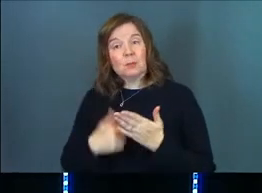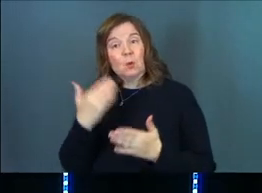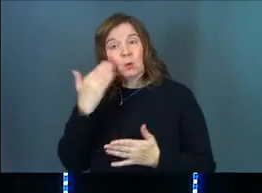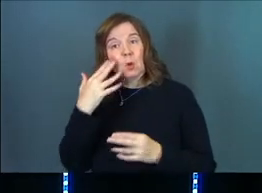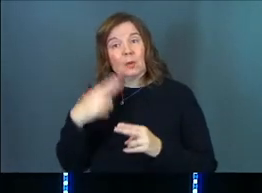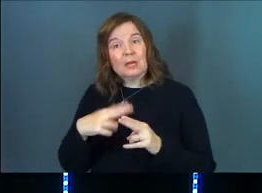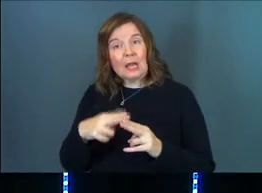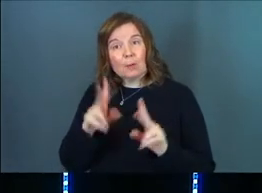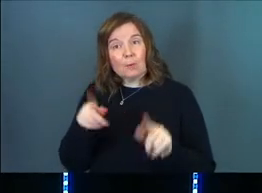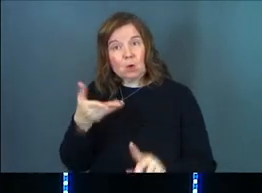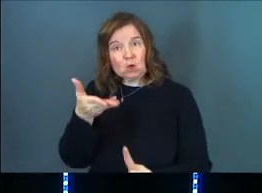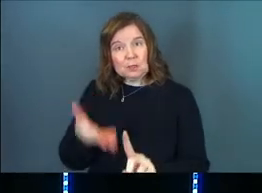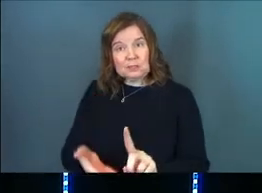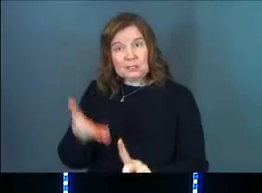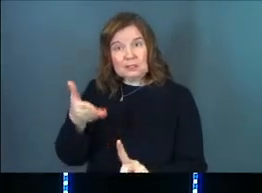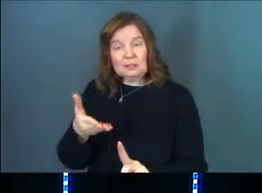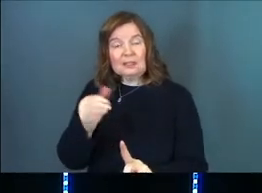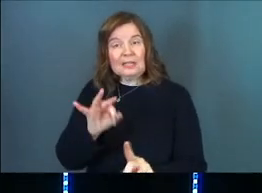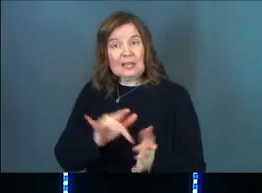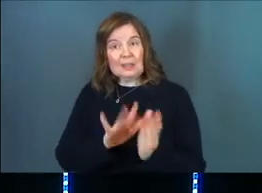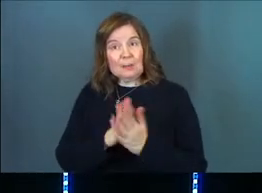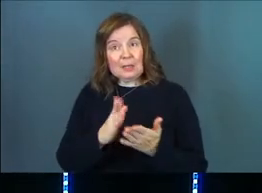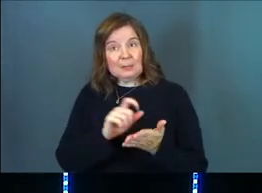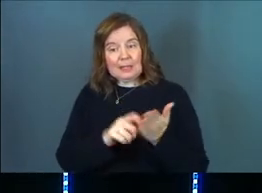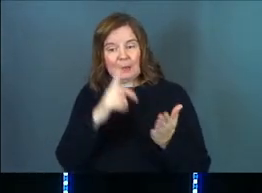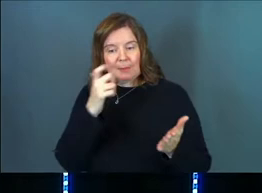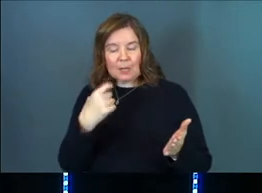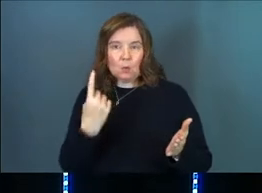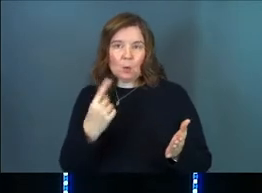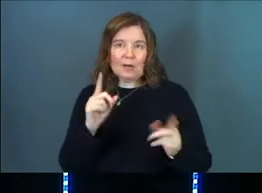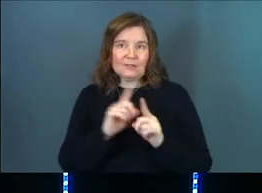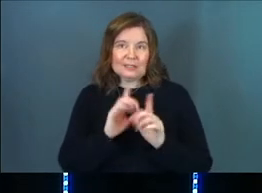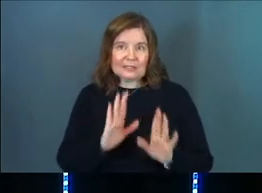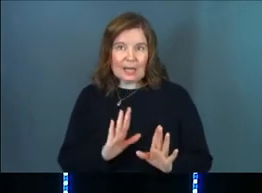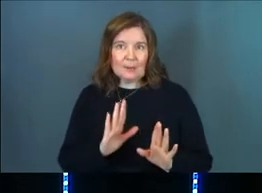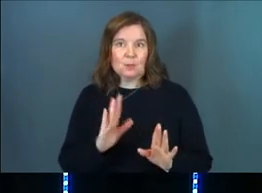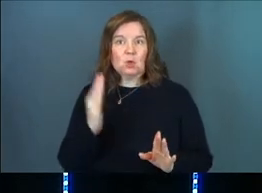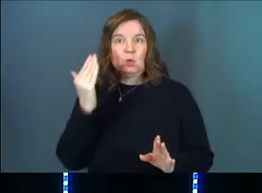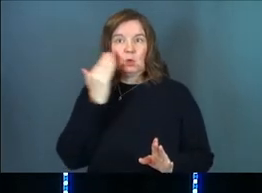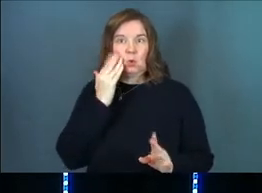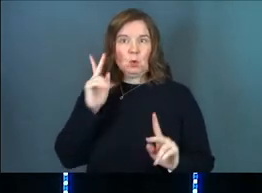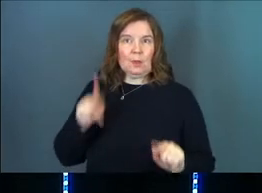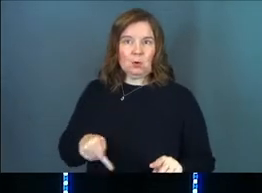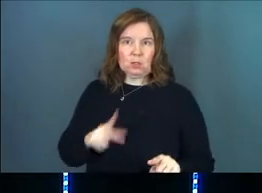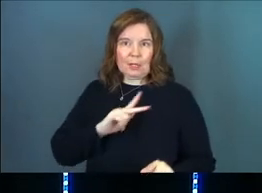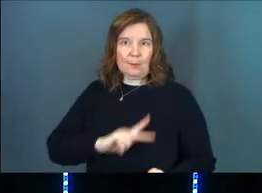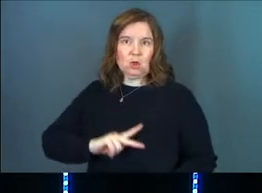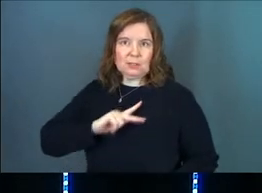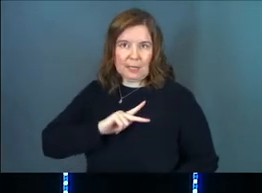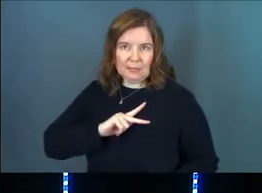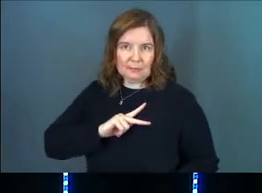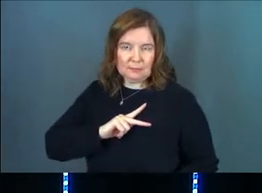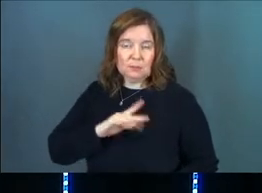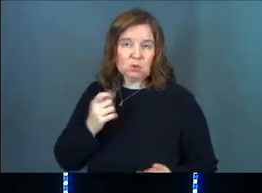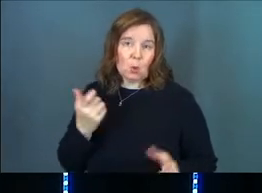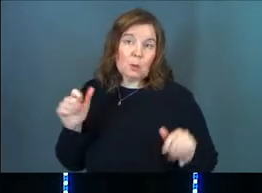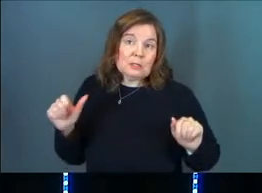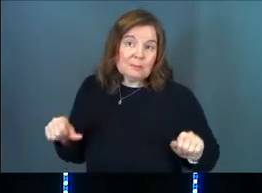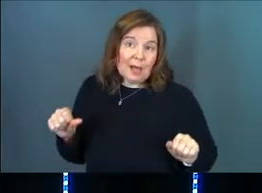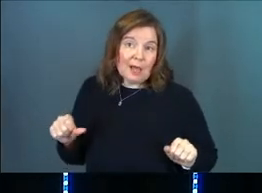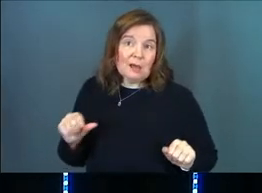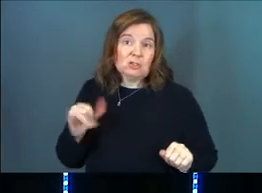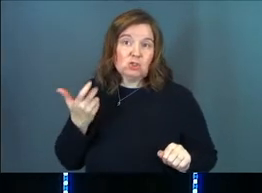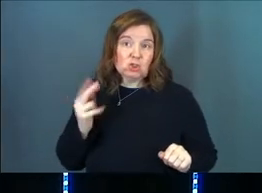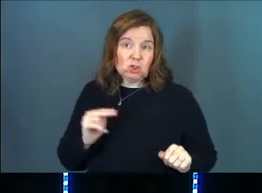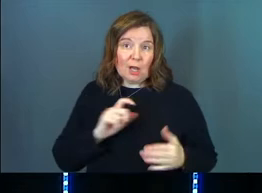the name of the individual person in the biblical text because one of the disciples knew that person personally. So it's possible